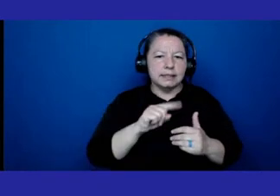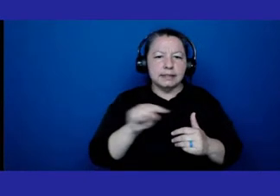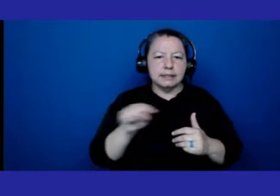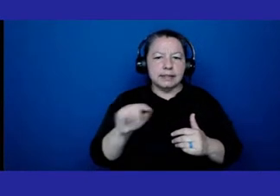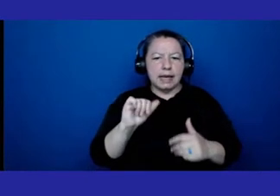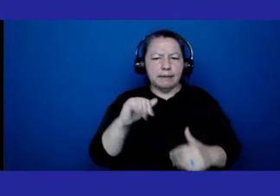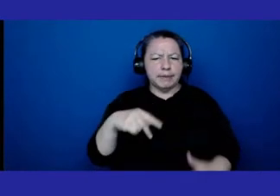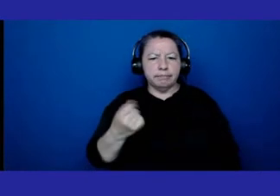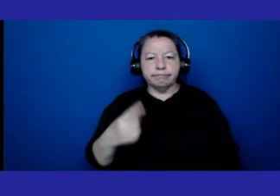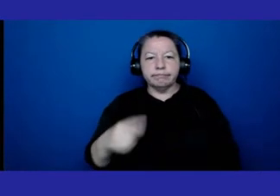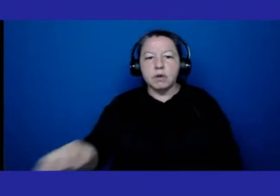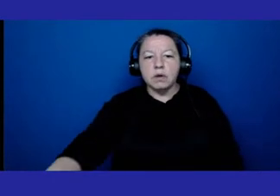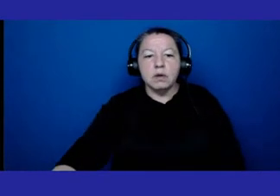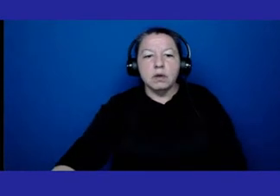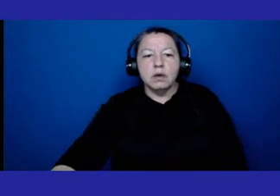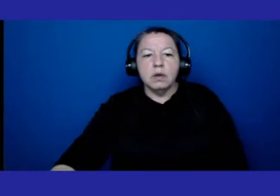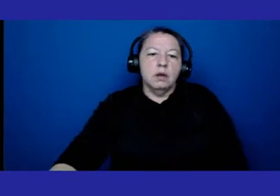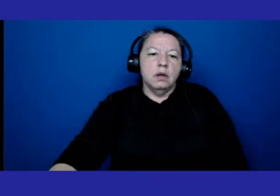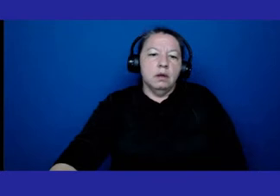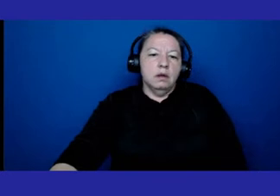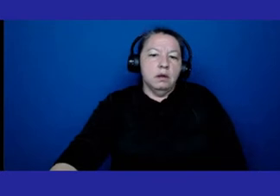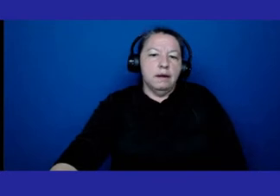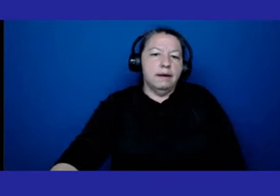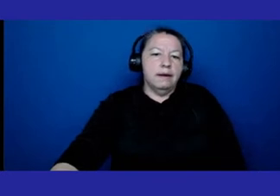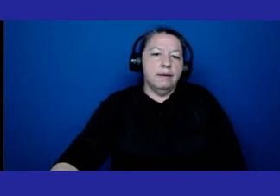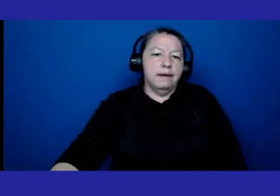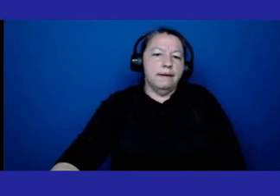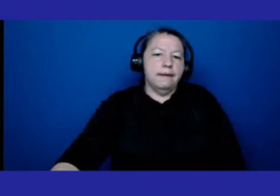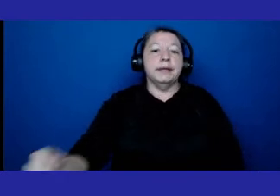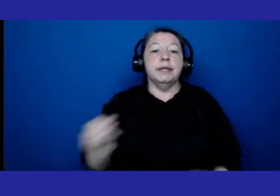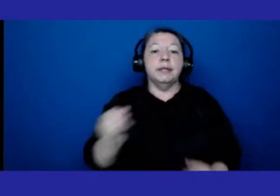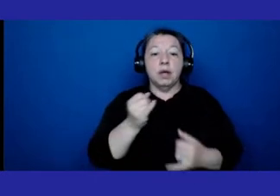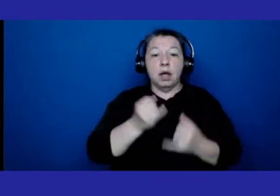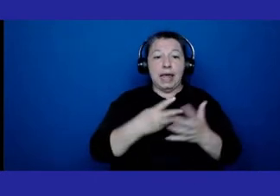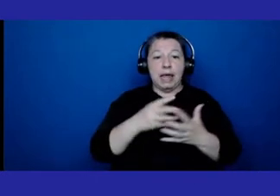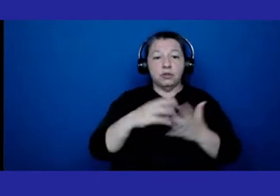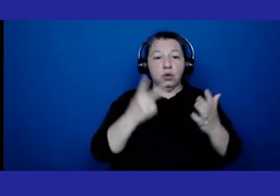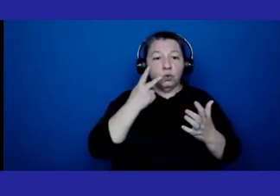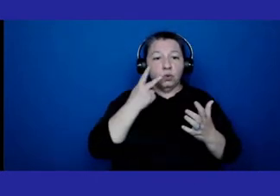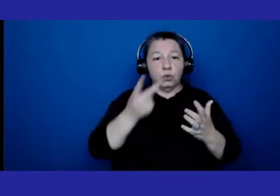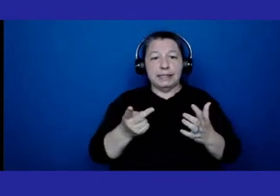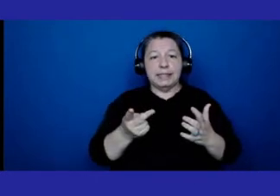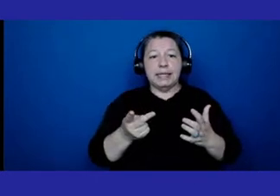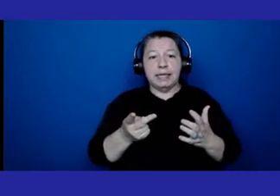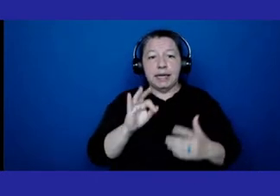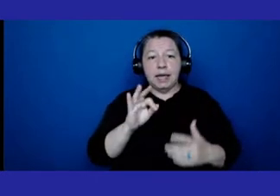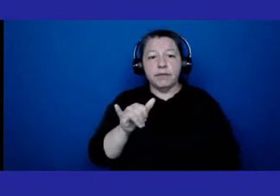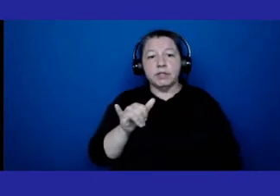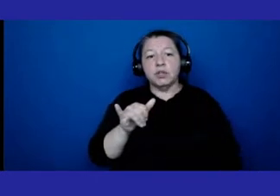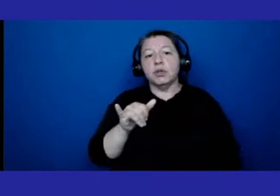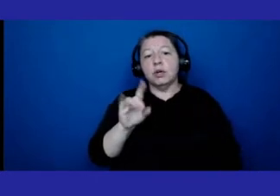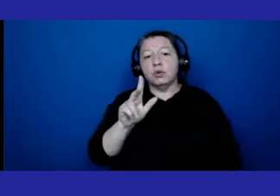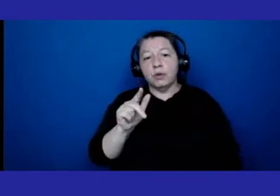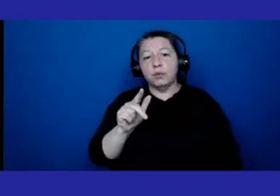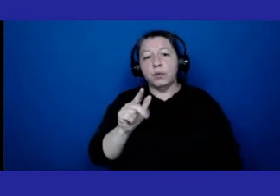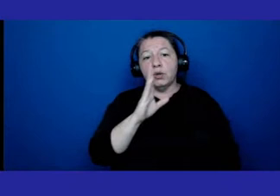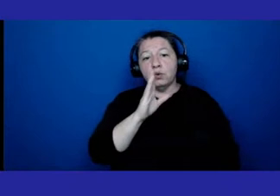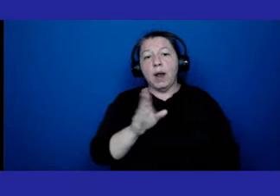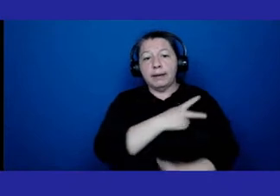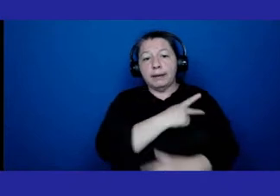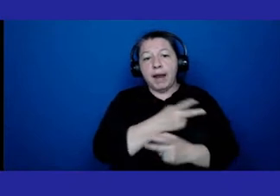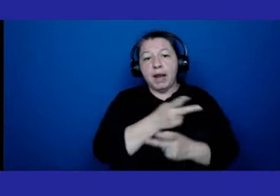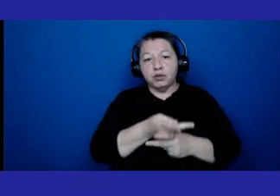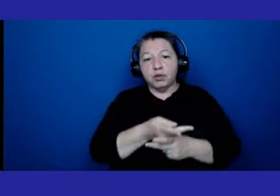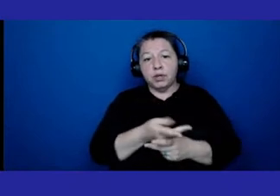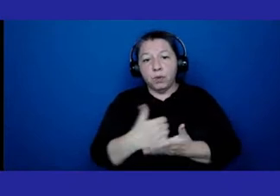On this last chart, you can see that FY23 direct patient care revenue is $46.5 million higher than FY22,